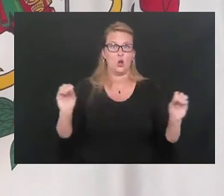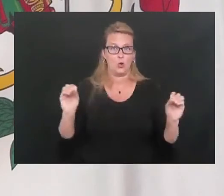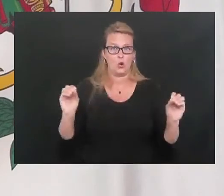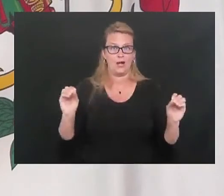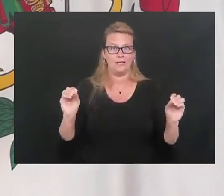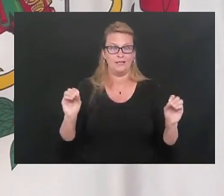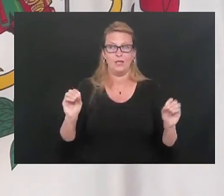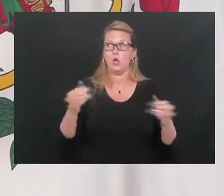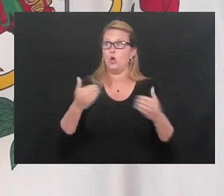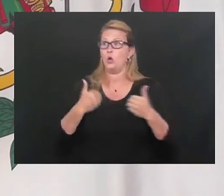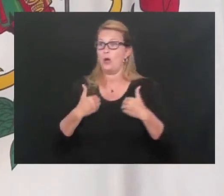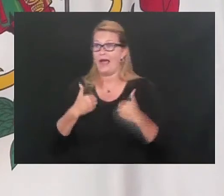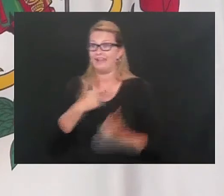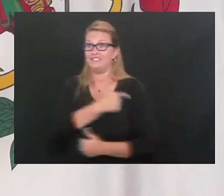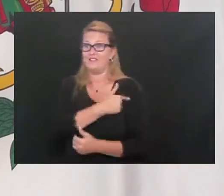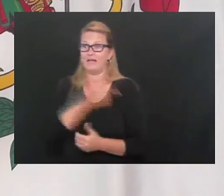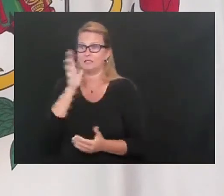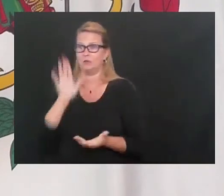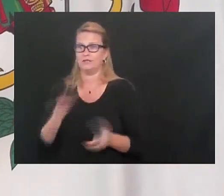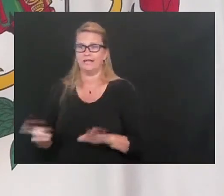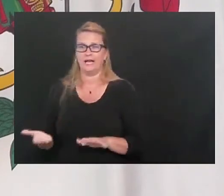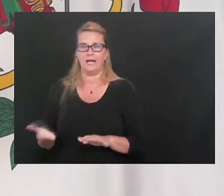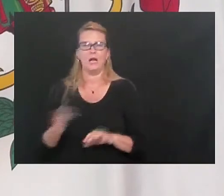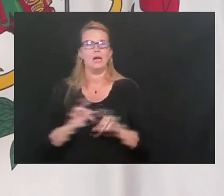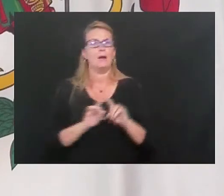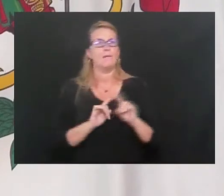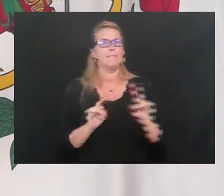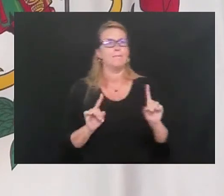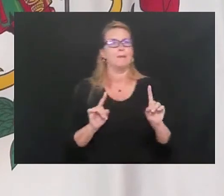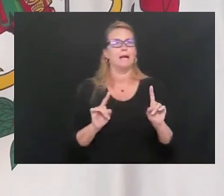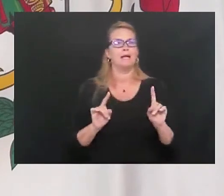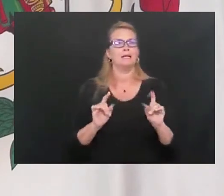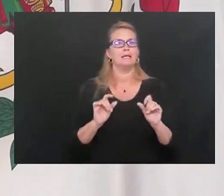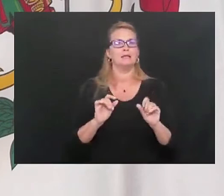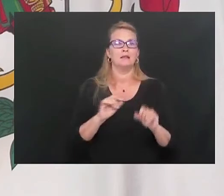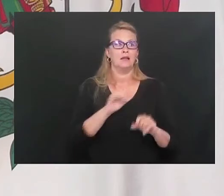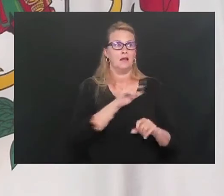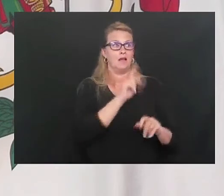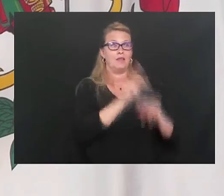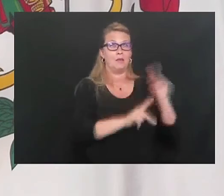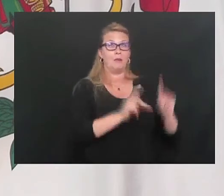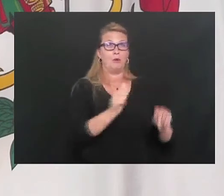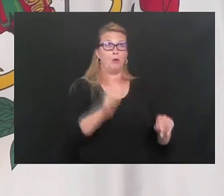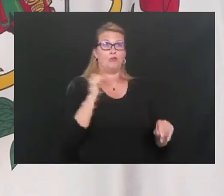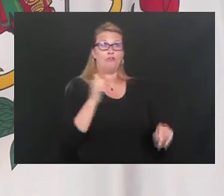dies. But yet we continue to just mound up the body bags, don't